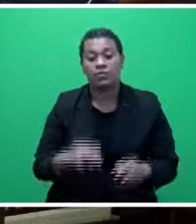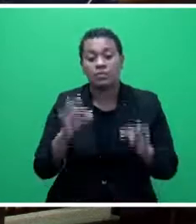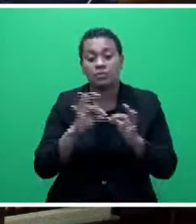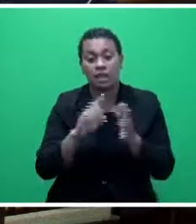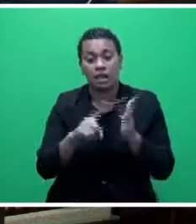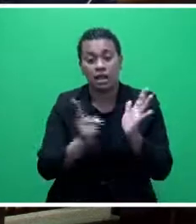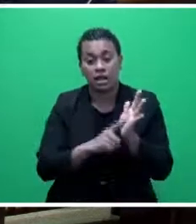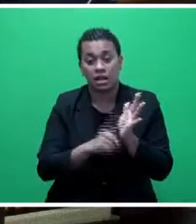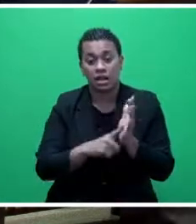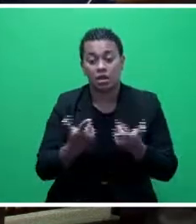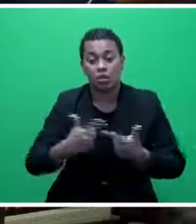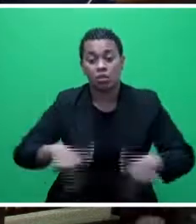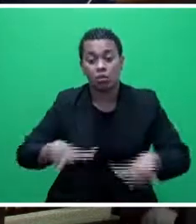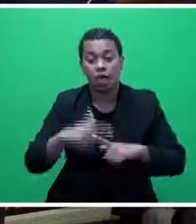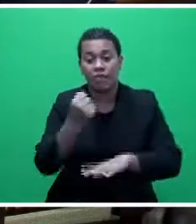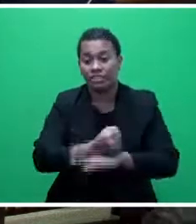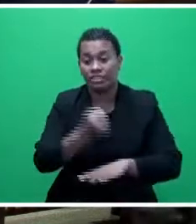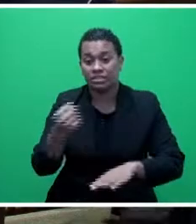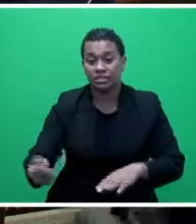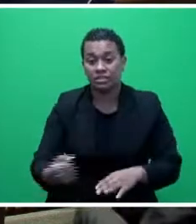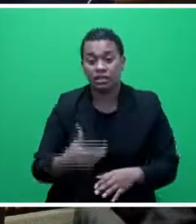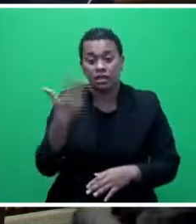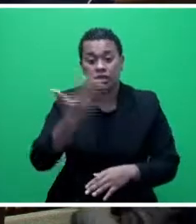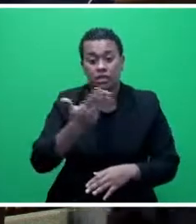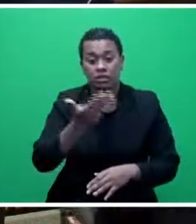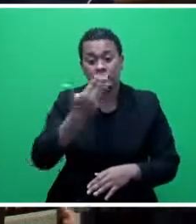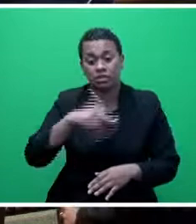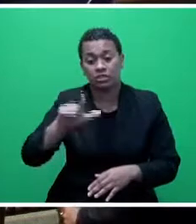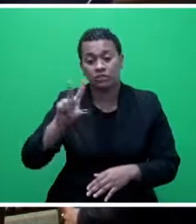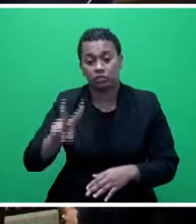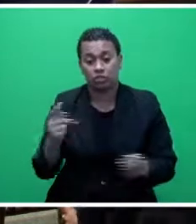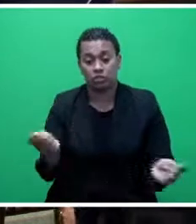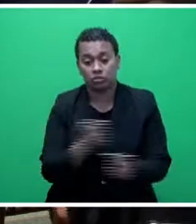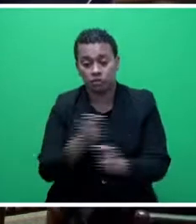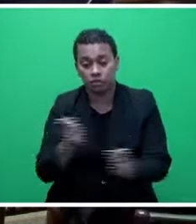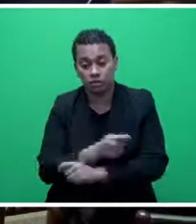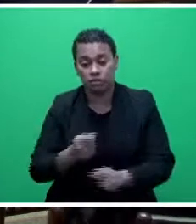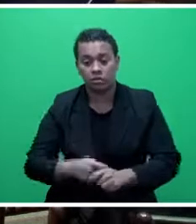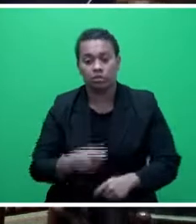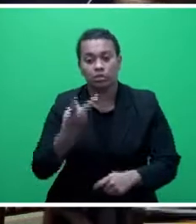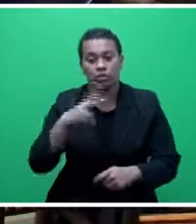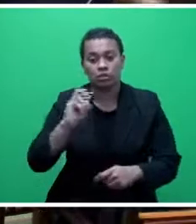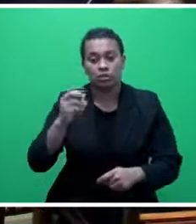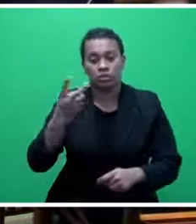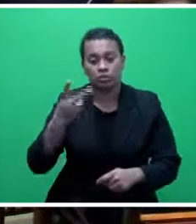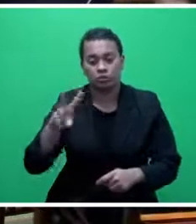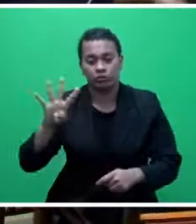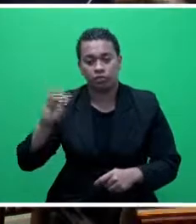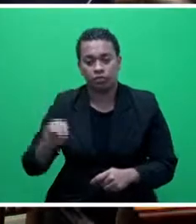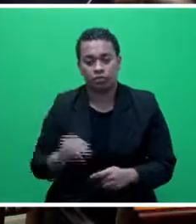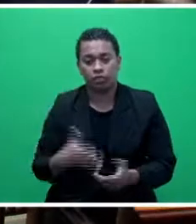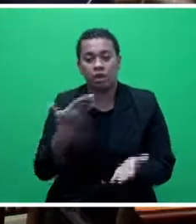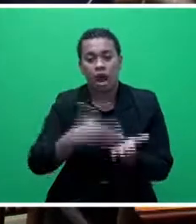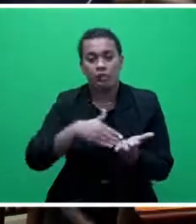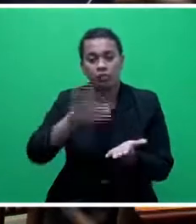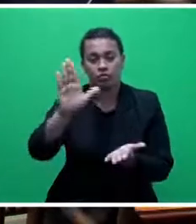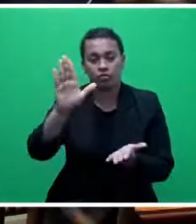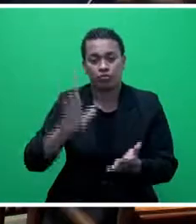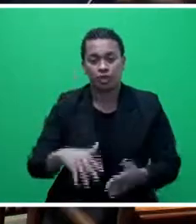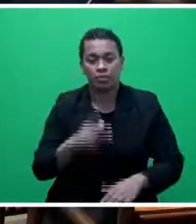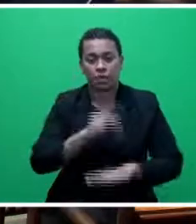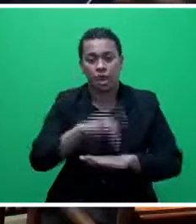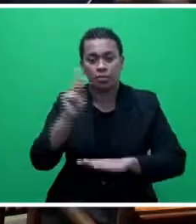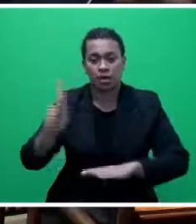the Local Government Act 1972, Bill number 26 of 2020, enacted by the Parliament of the Republic of